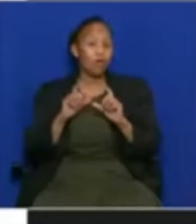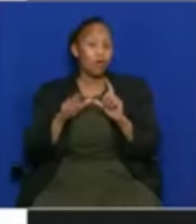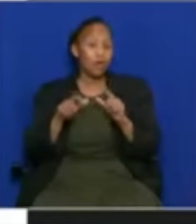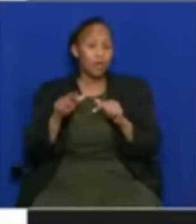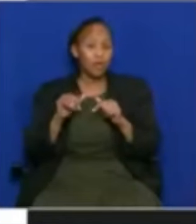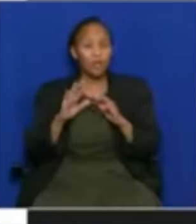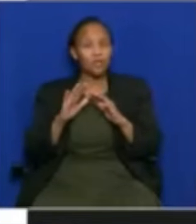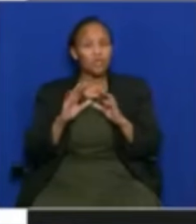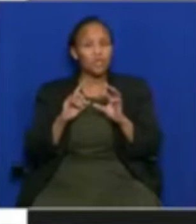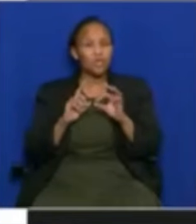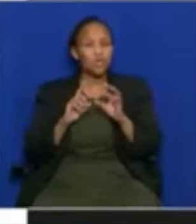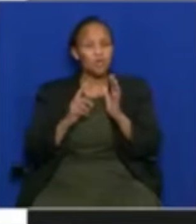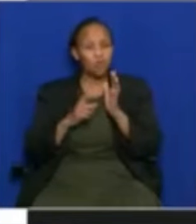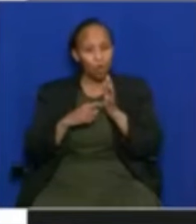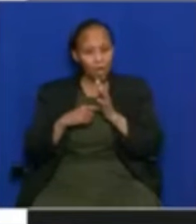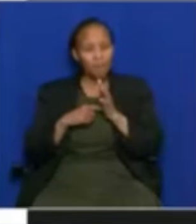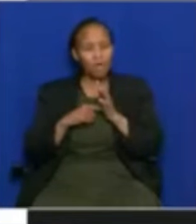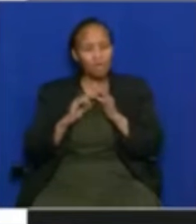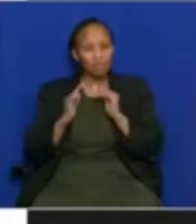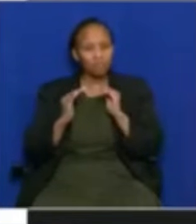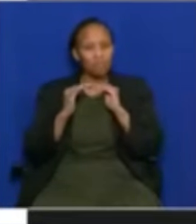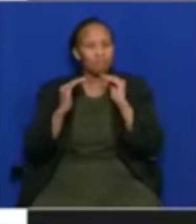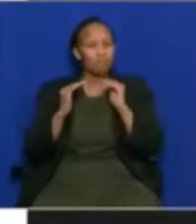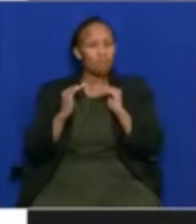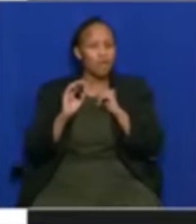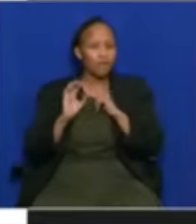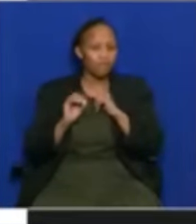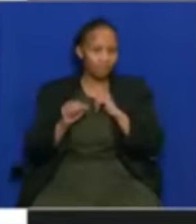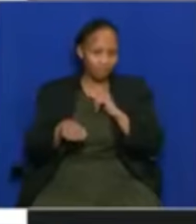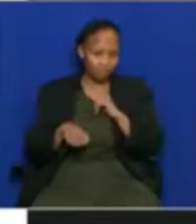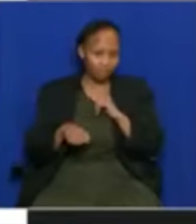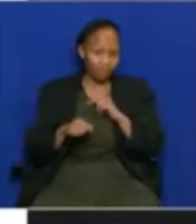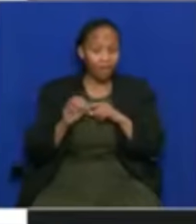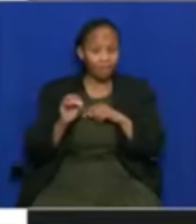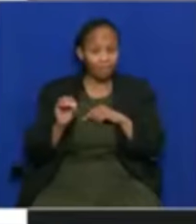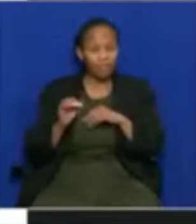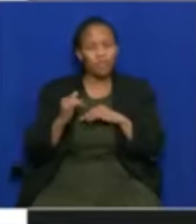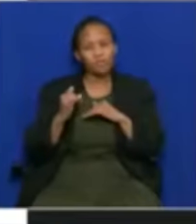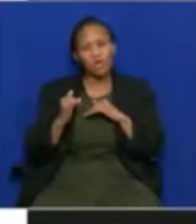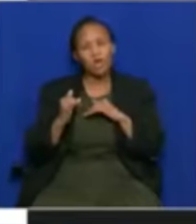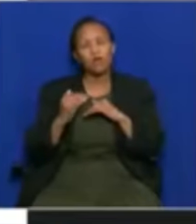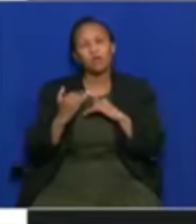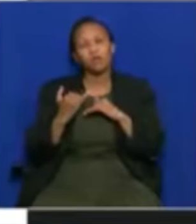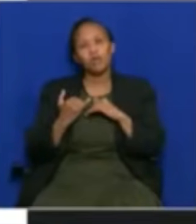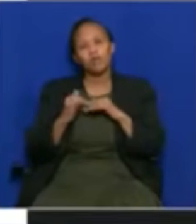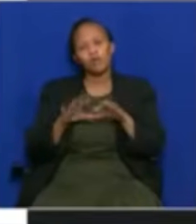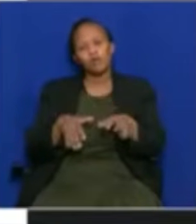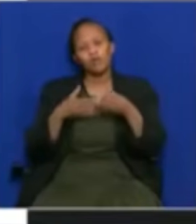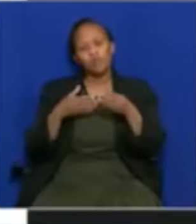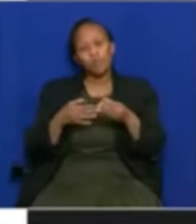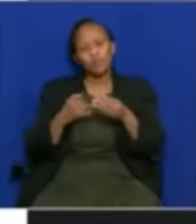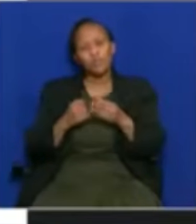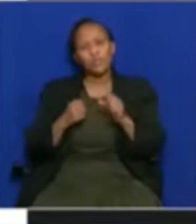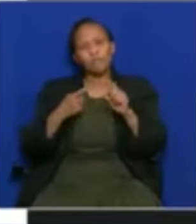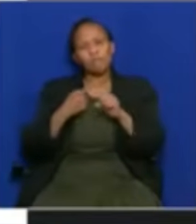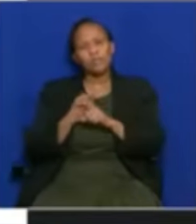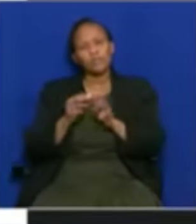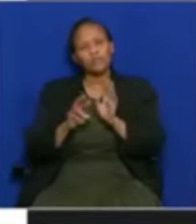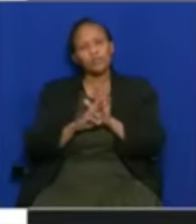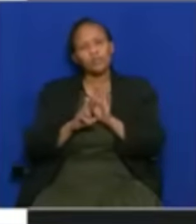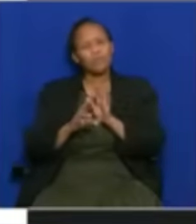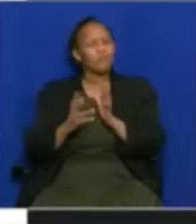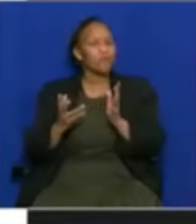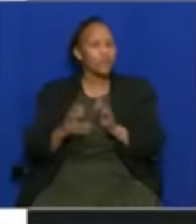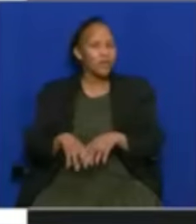simple question is, what in the docket points to this misrepresentation? If you could just tell us, look to